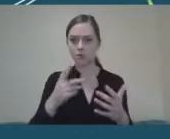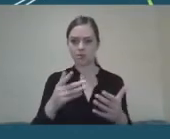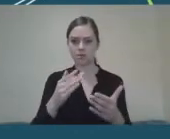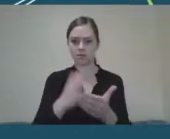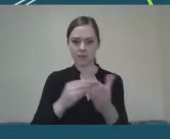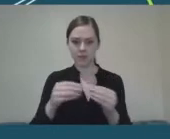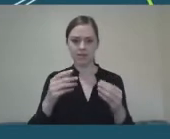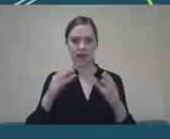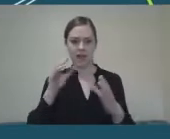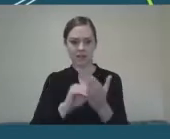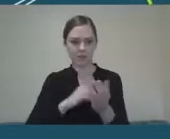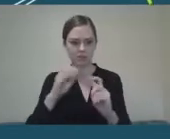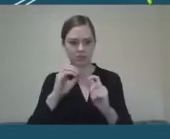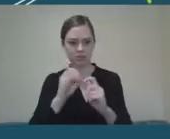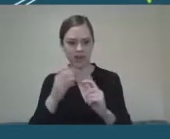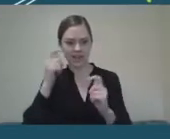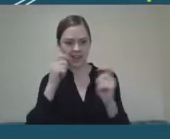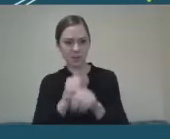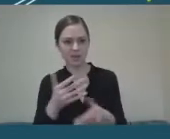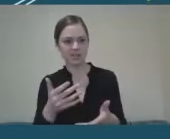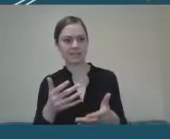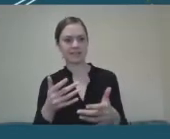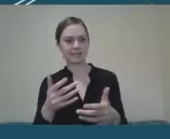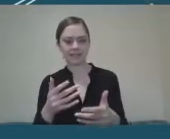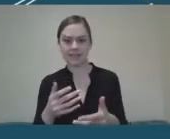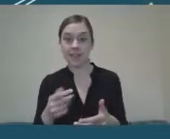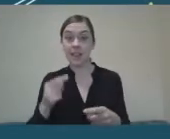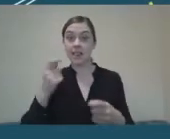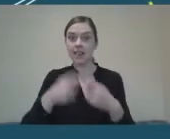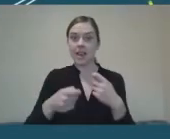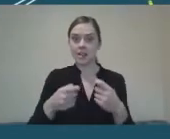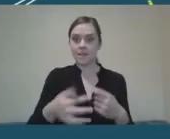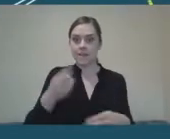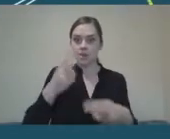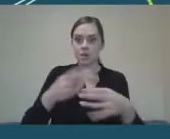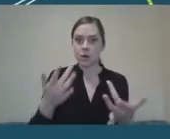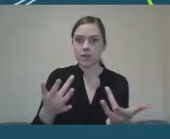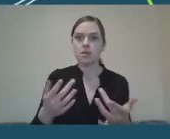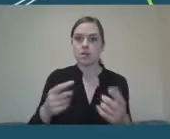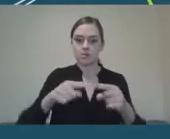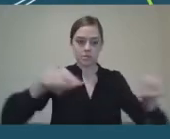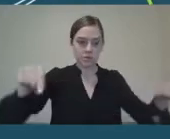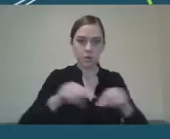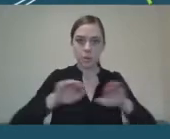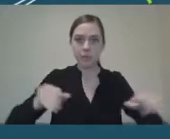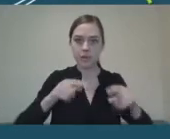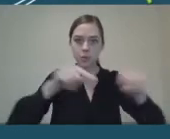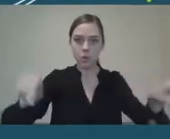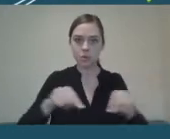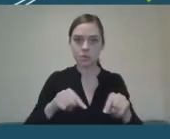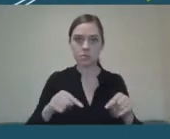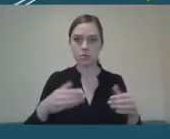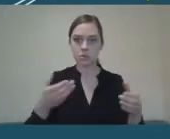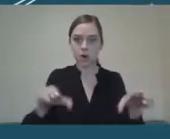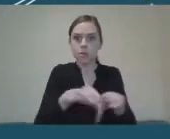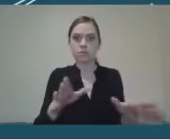around. And then I found out that the pools were closed and we were going into lockdown. I've been